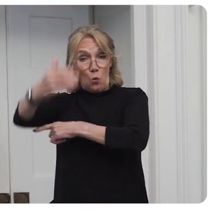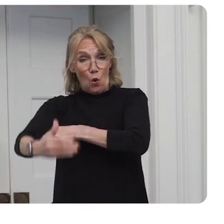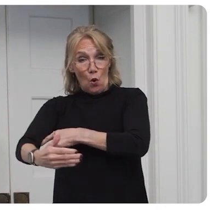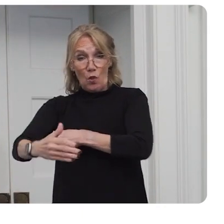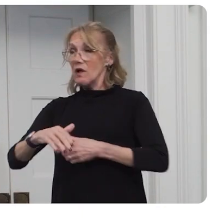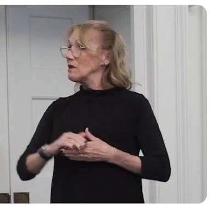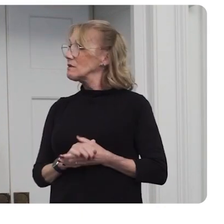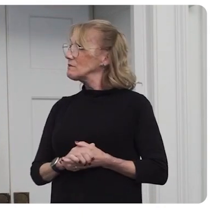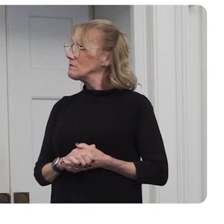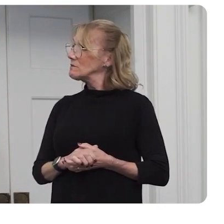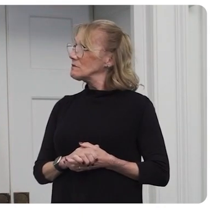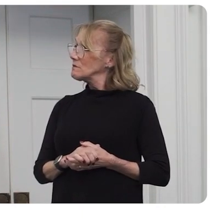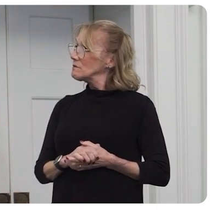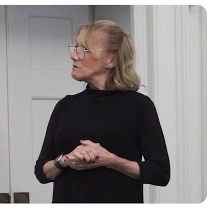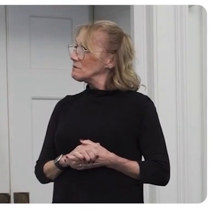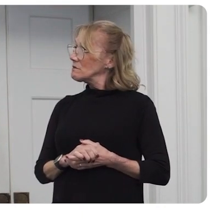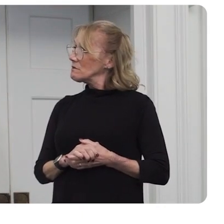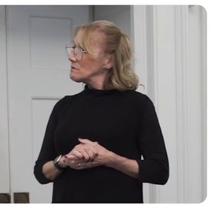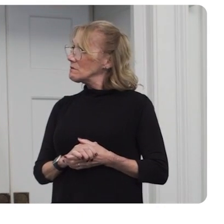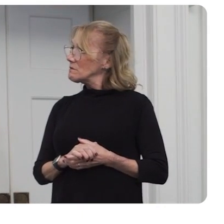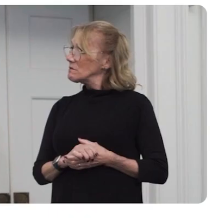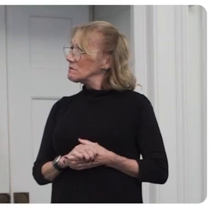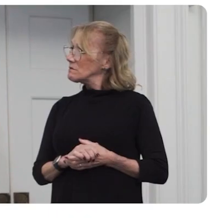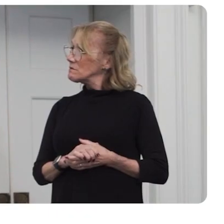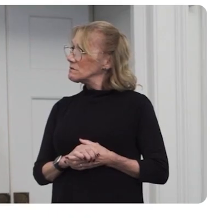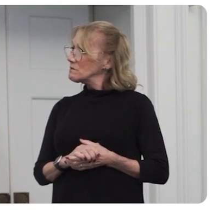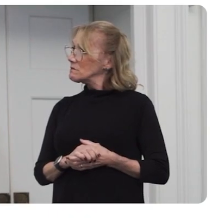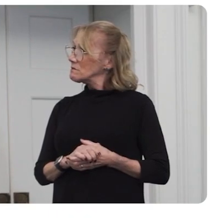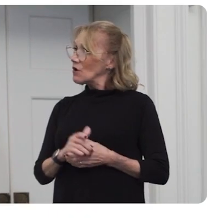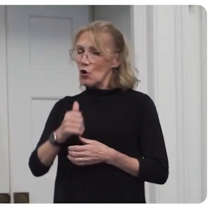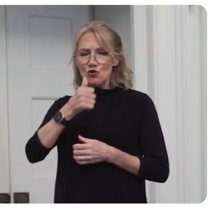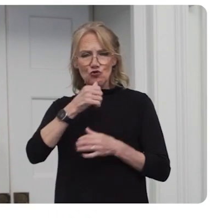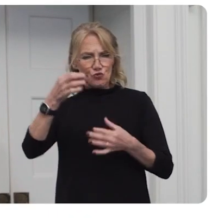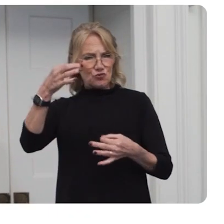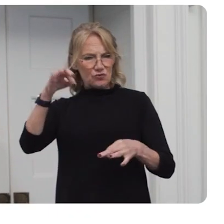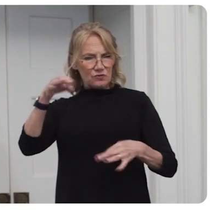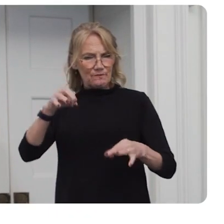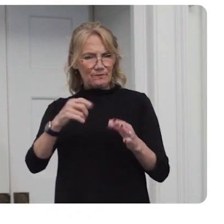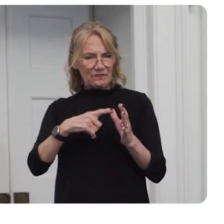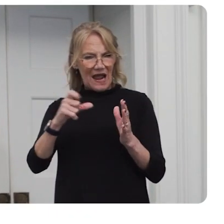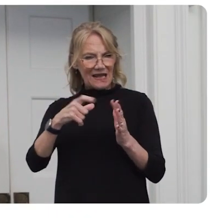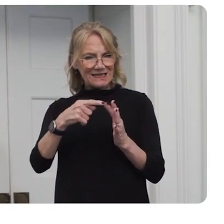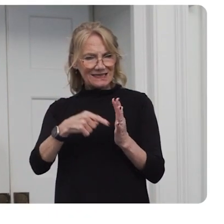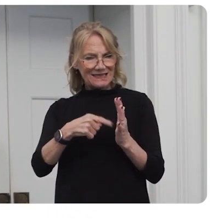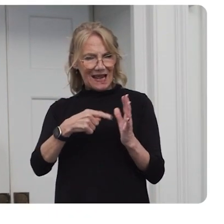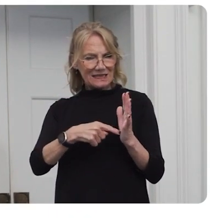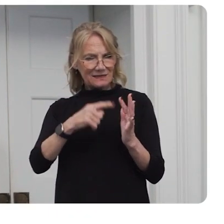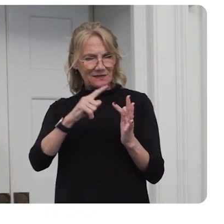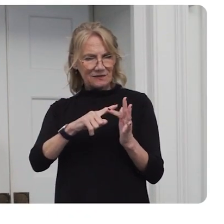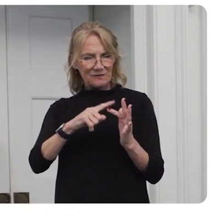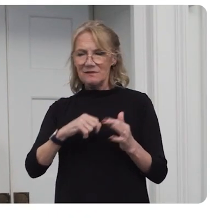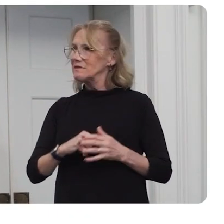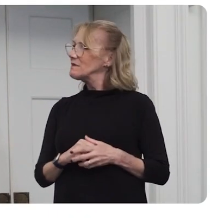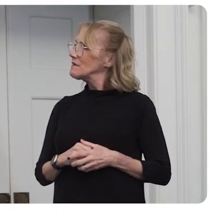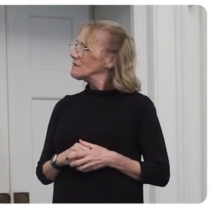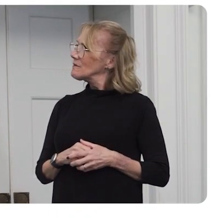yeah. not plugged in No. now. But you can show this, can't you? Yeah, I can. So you use the acetate. I do use acetate, not that